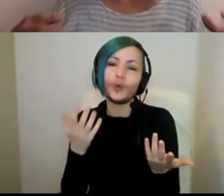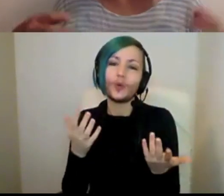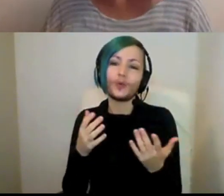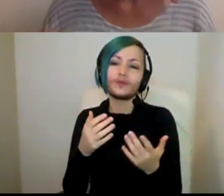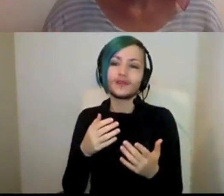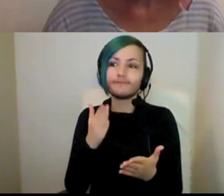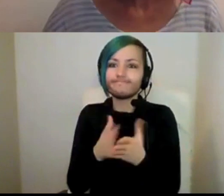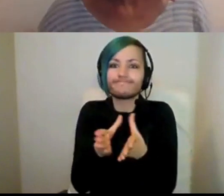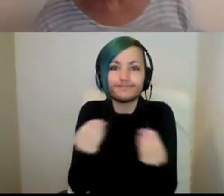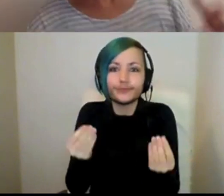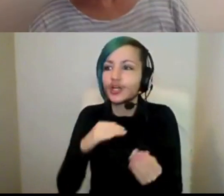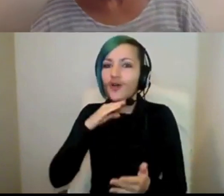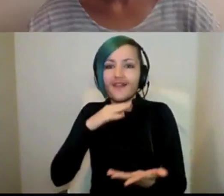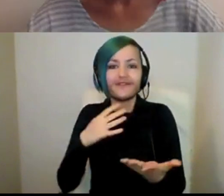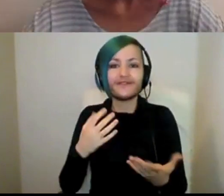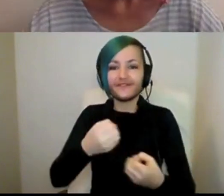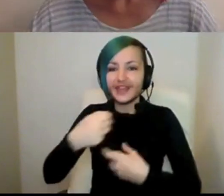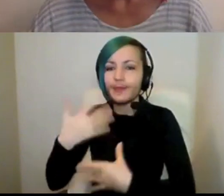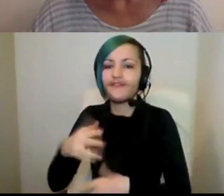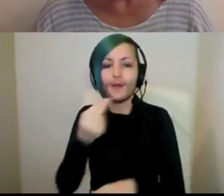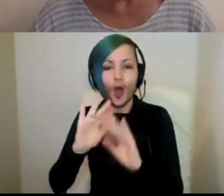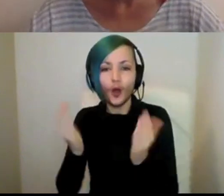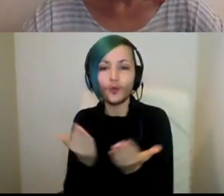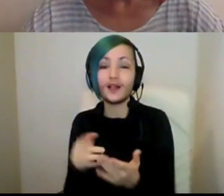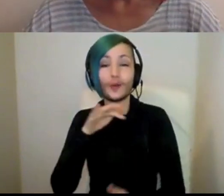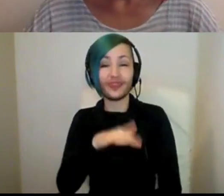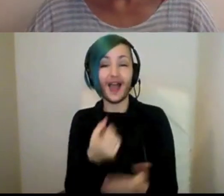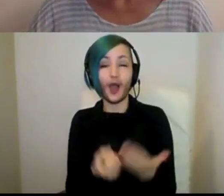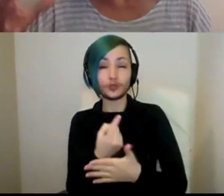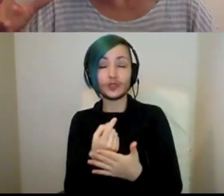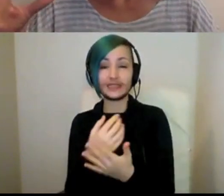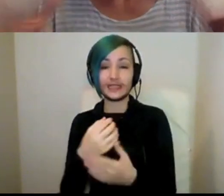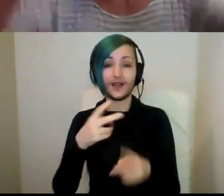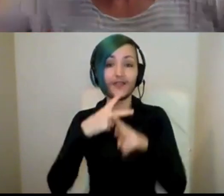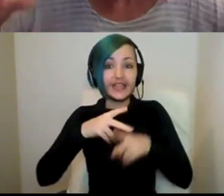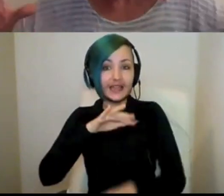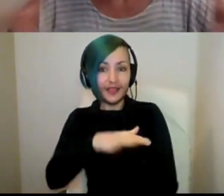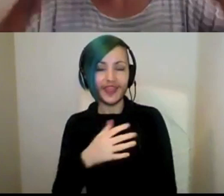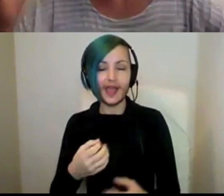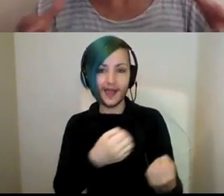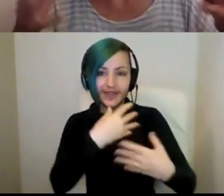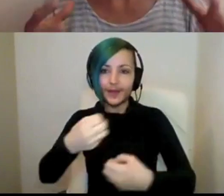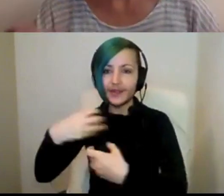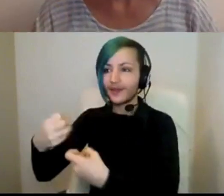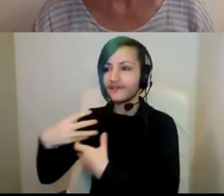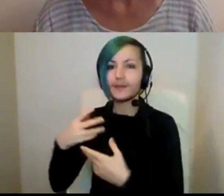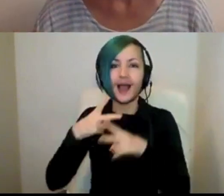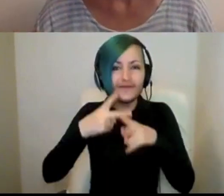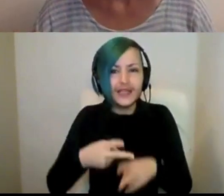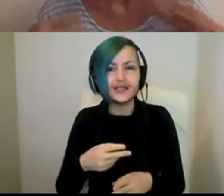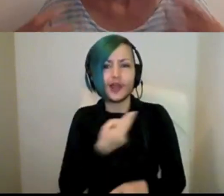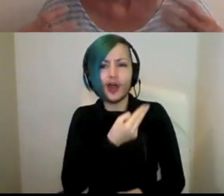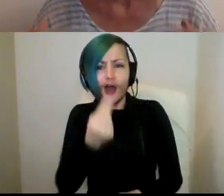and artists and visitors, all sorts of people, was really, really, you know, it was bolstering, it was amazing. It totally